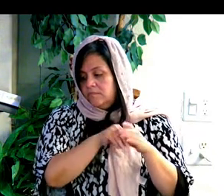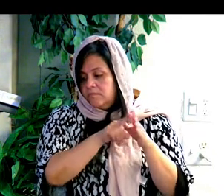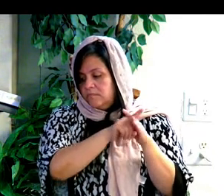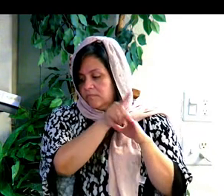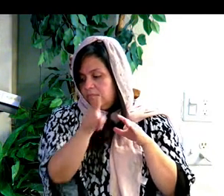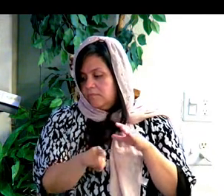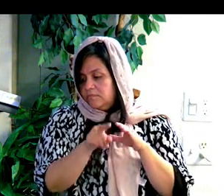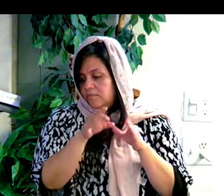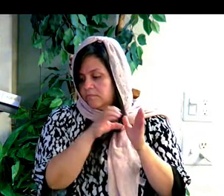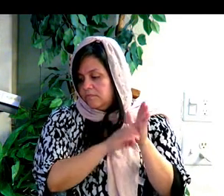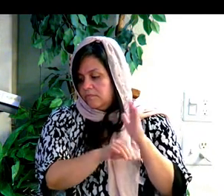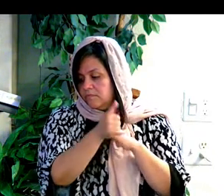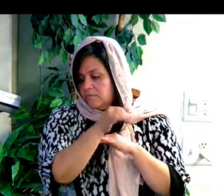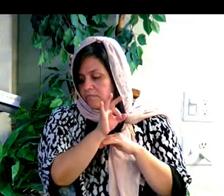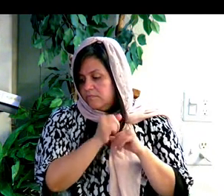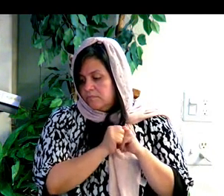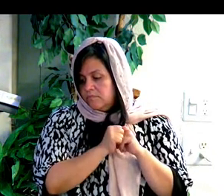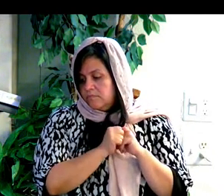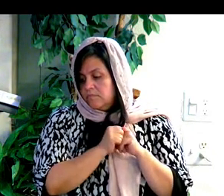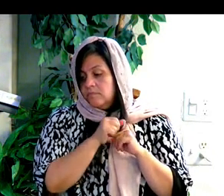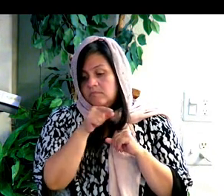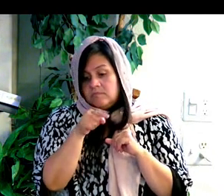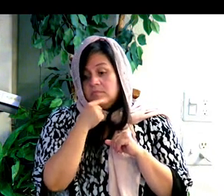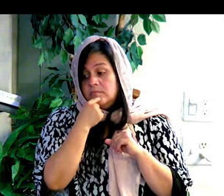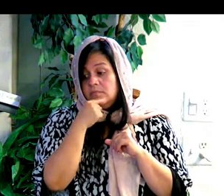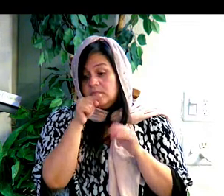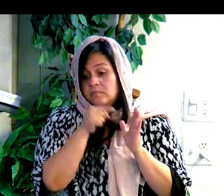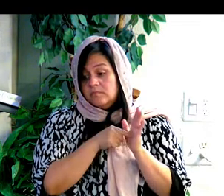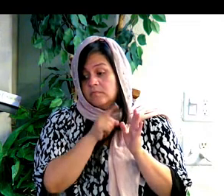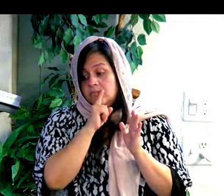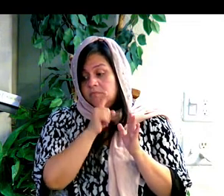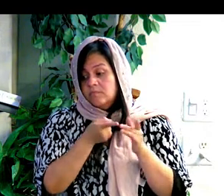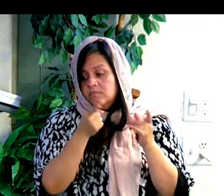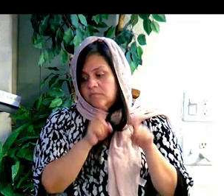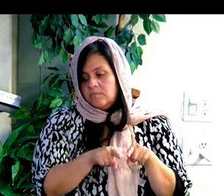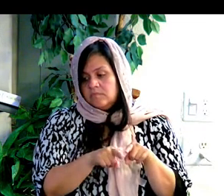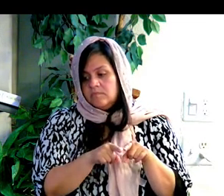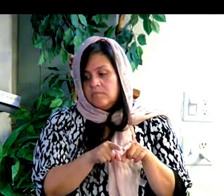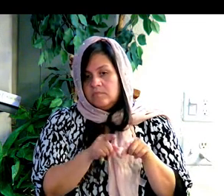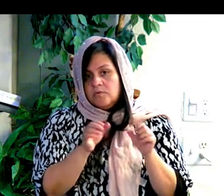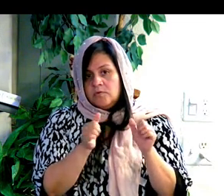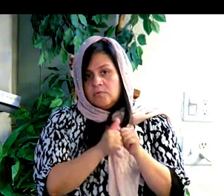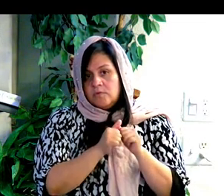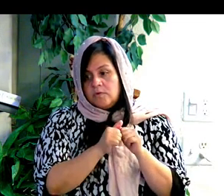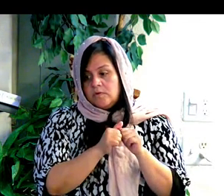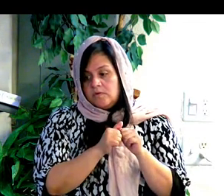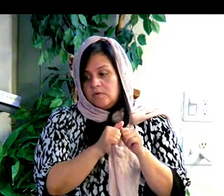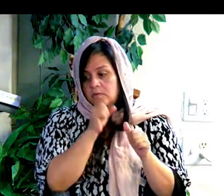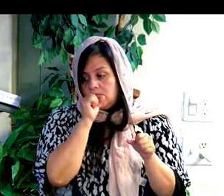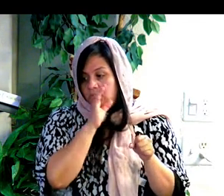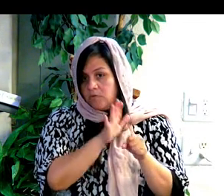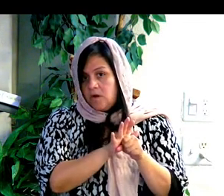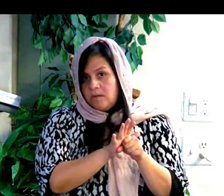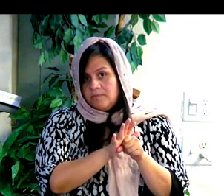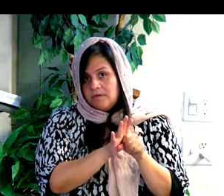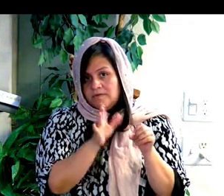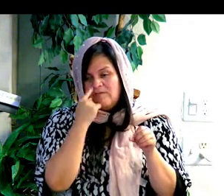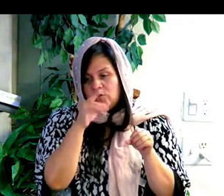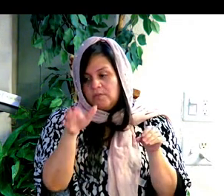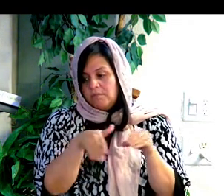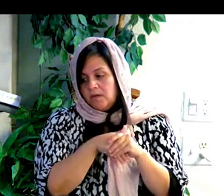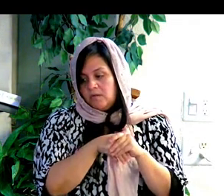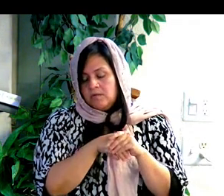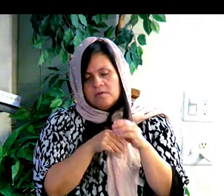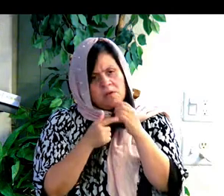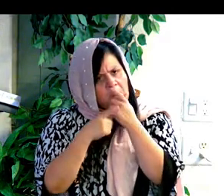trata del compromiso porque eso también sucedió en Éxodo capítulo 19. And we have this, this betrothal language. Porque